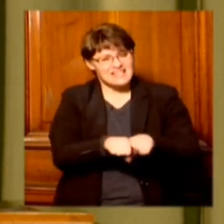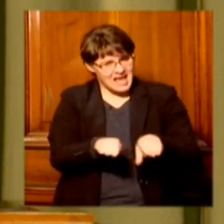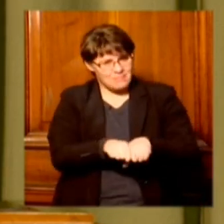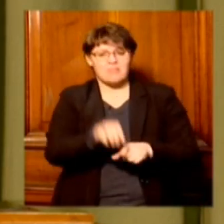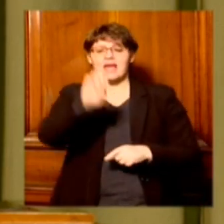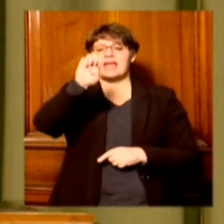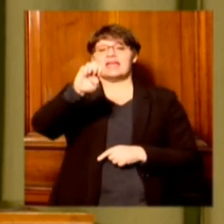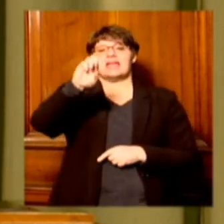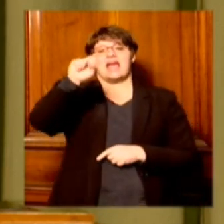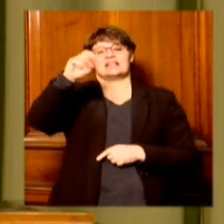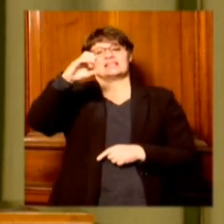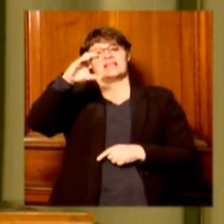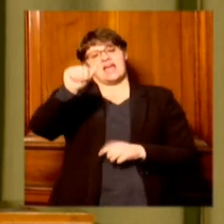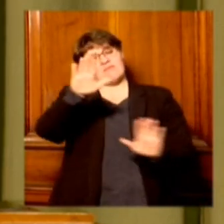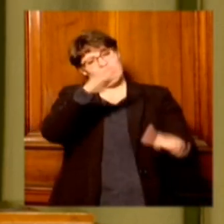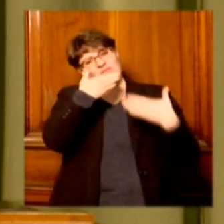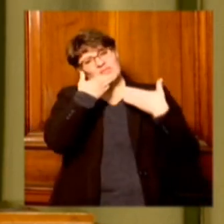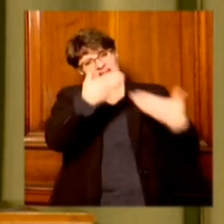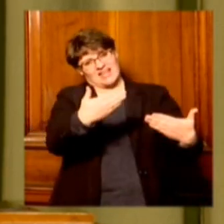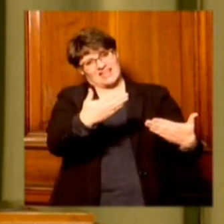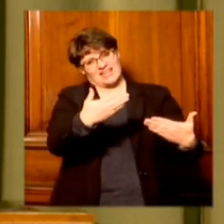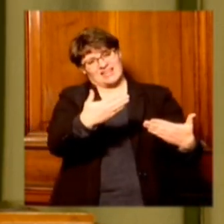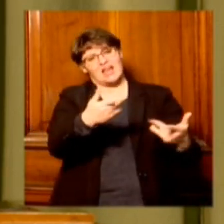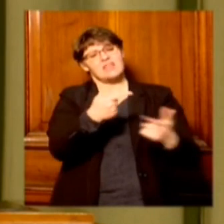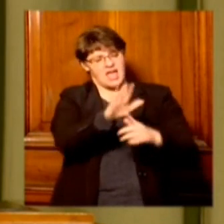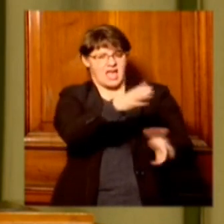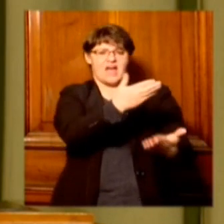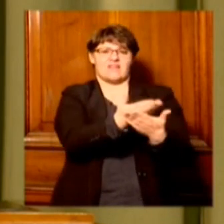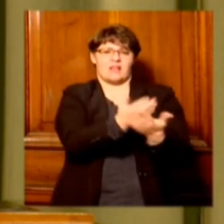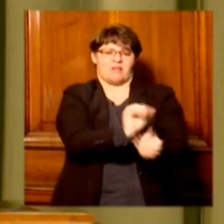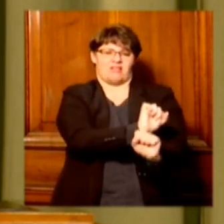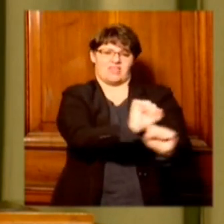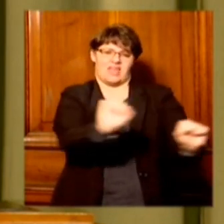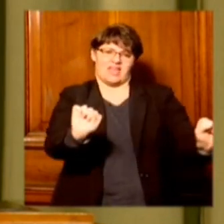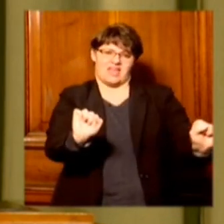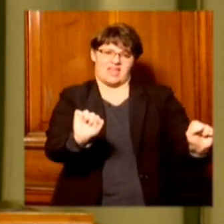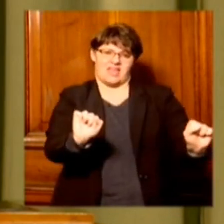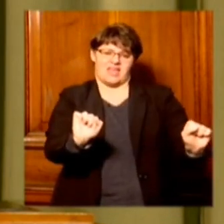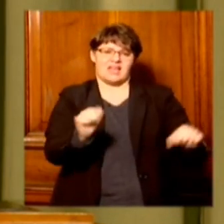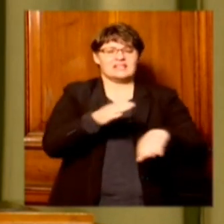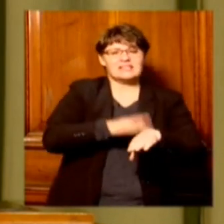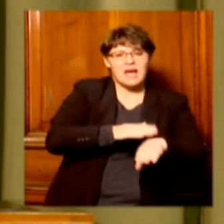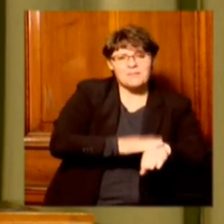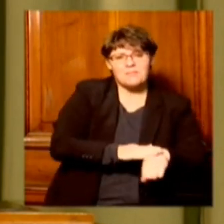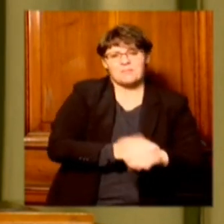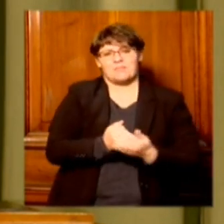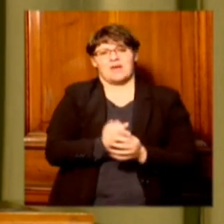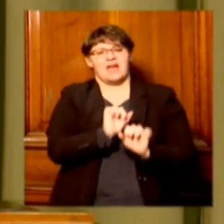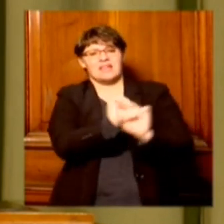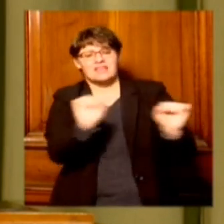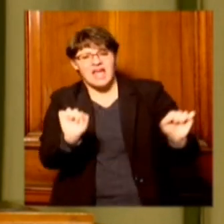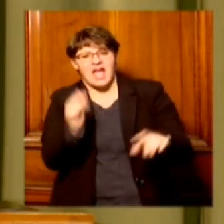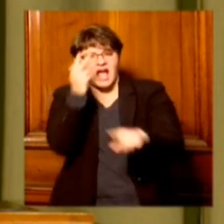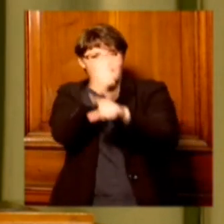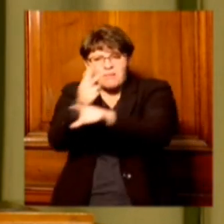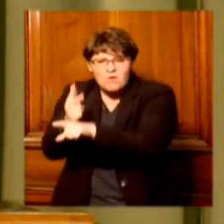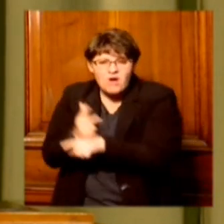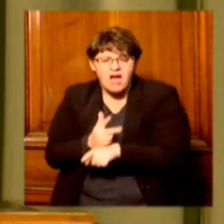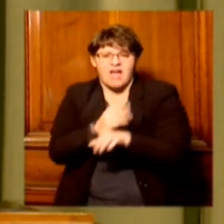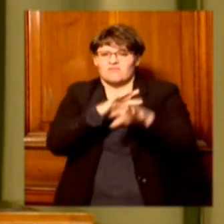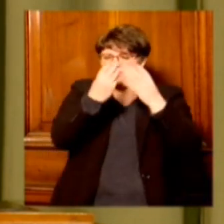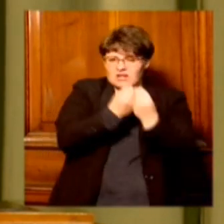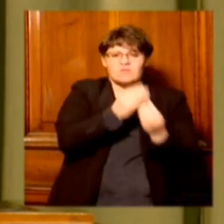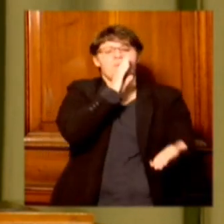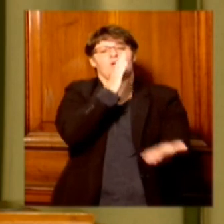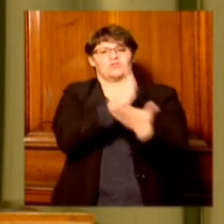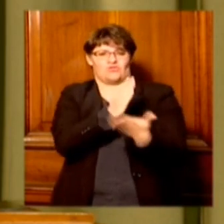ENCA for also making available their time and their instruments to